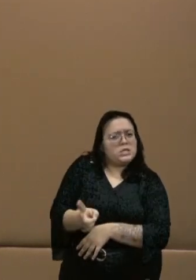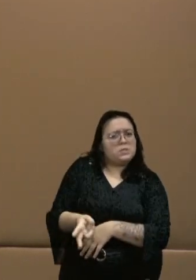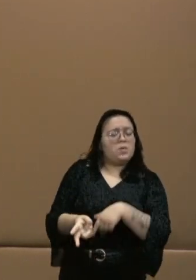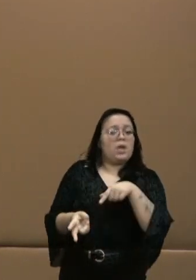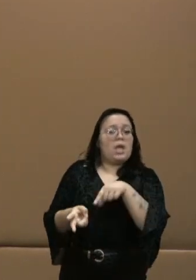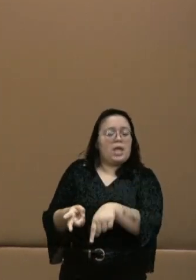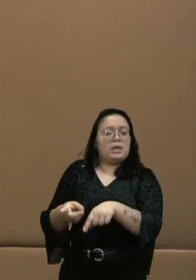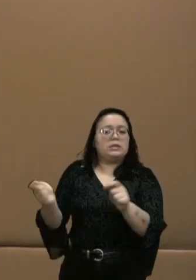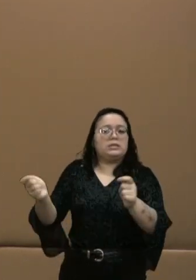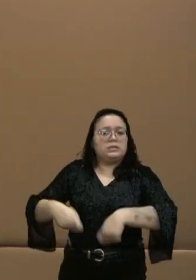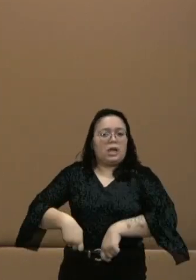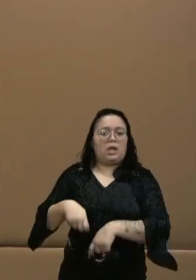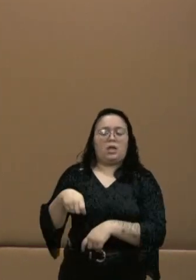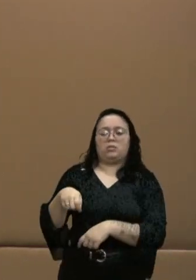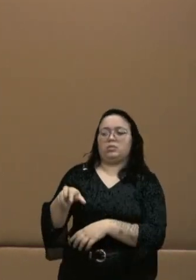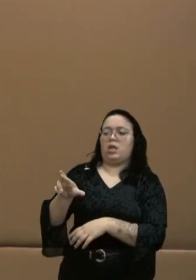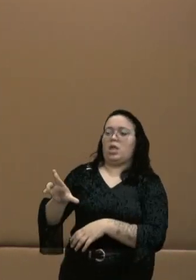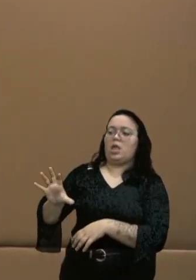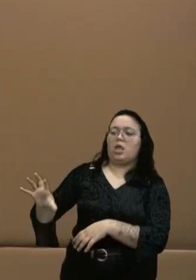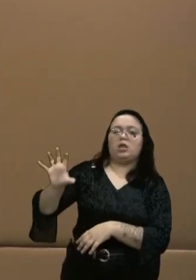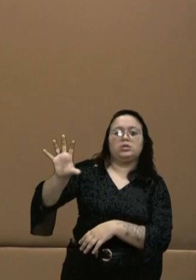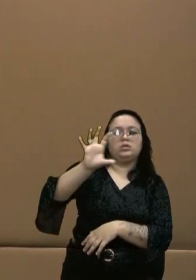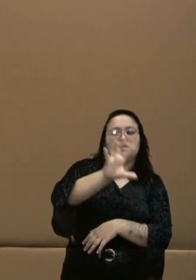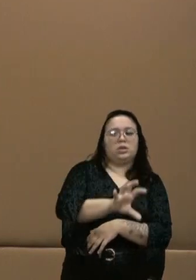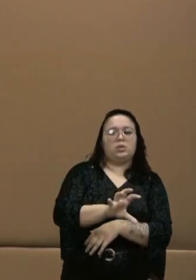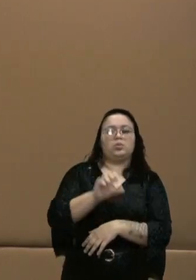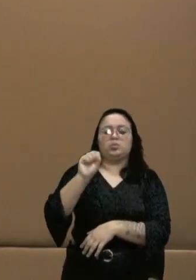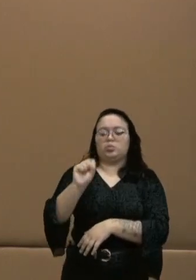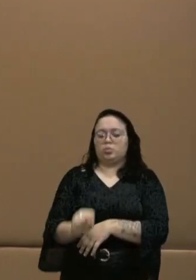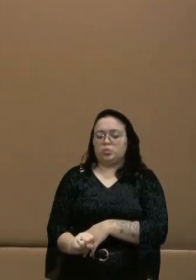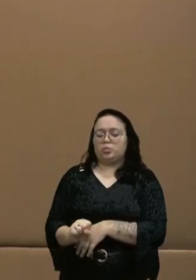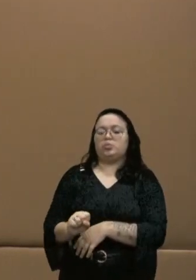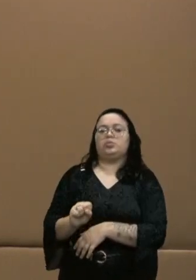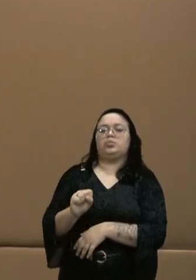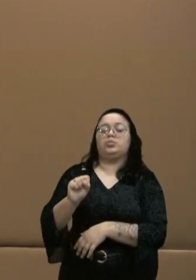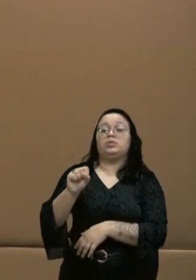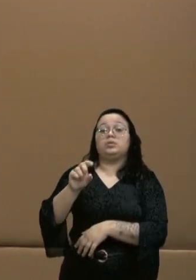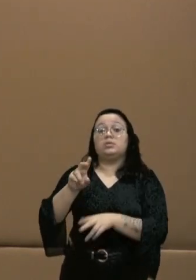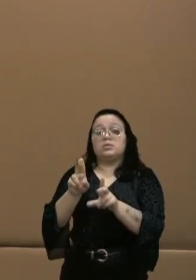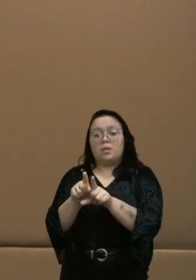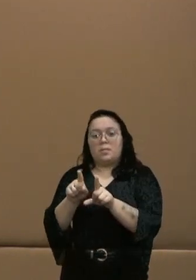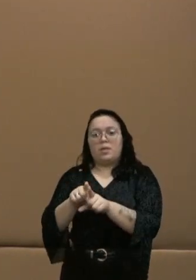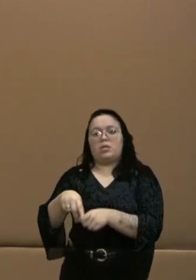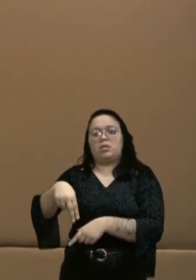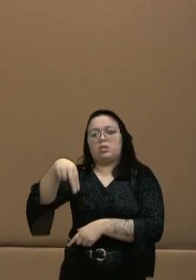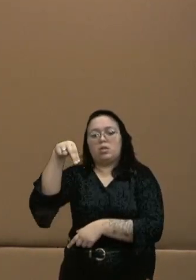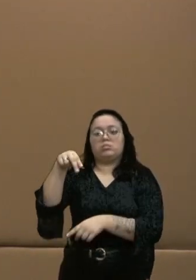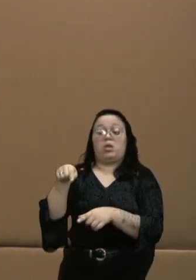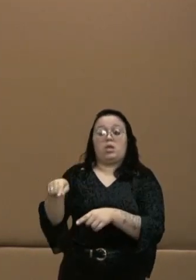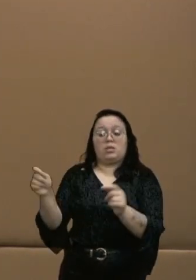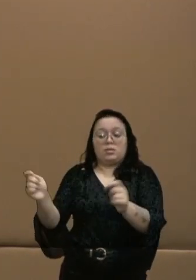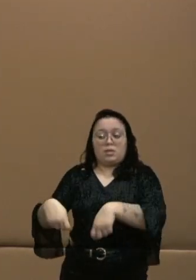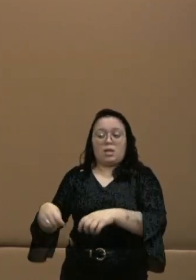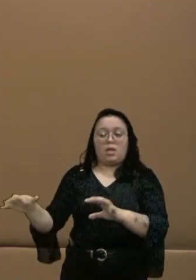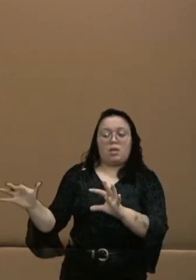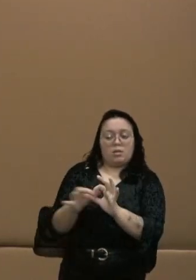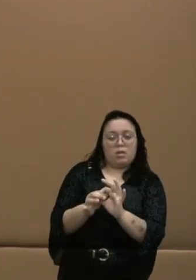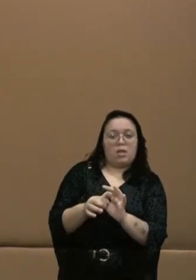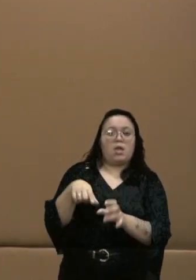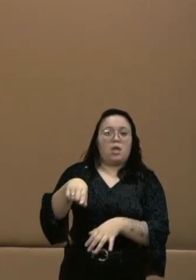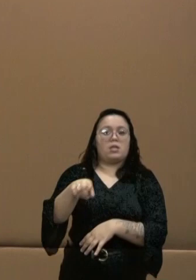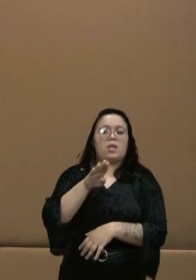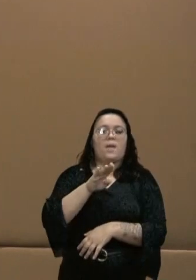supplied pelas regiões centro-oeste by different regions in Brazil. We have, de